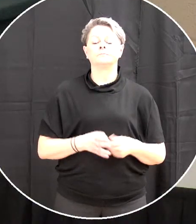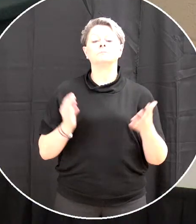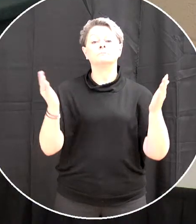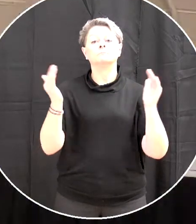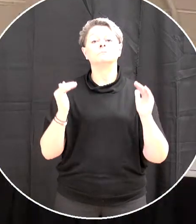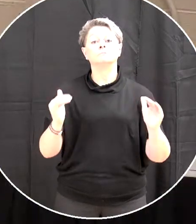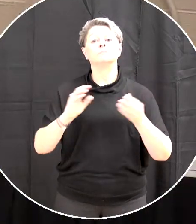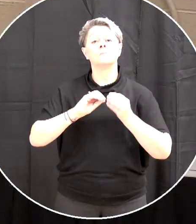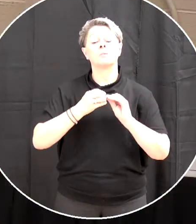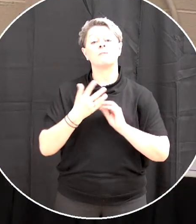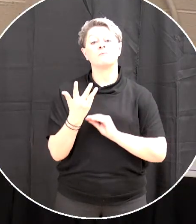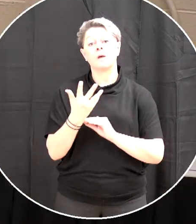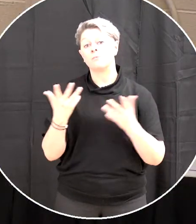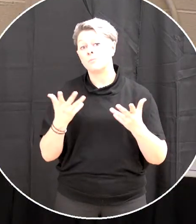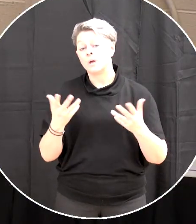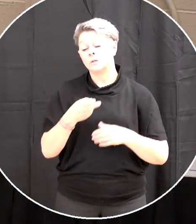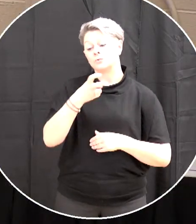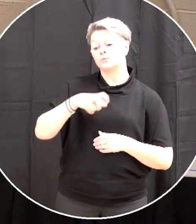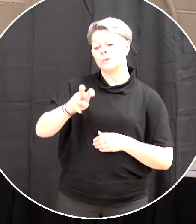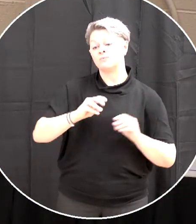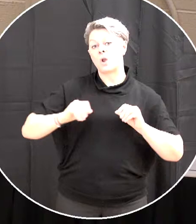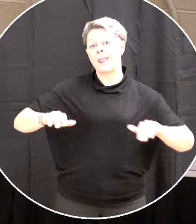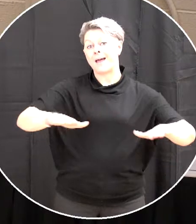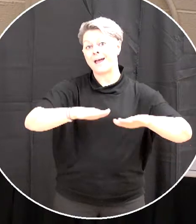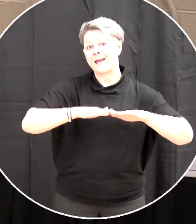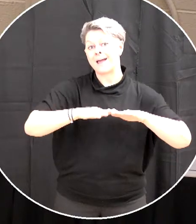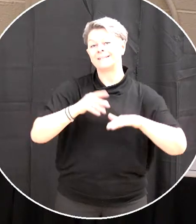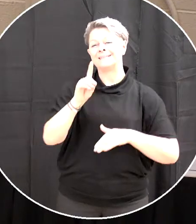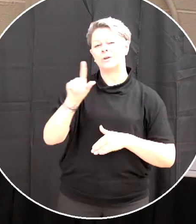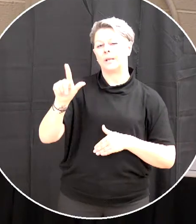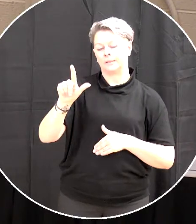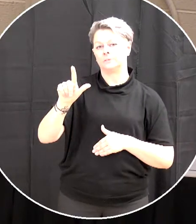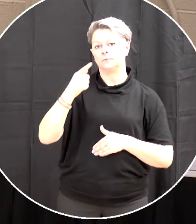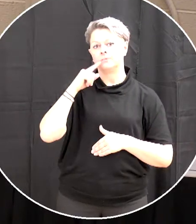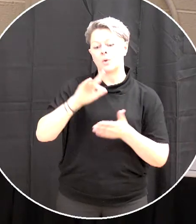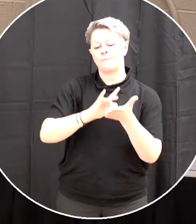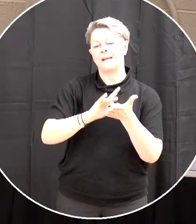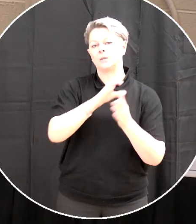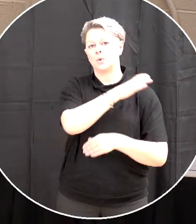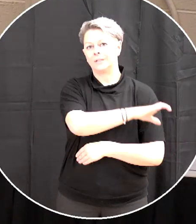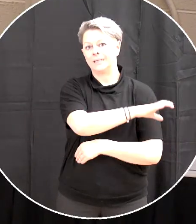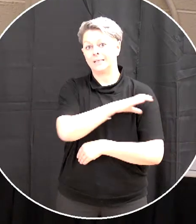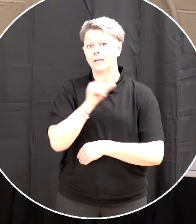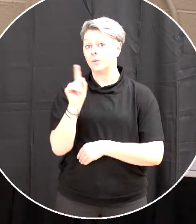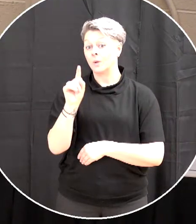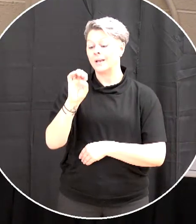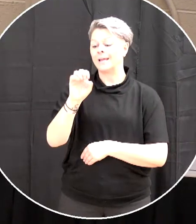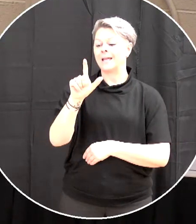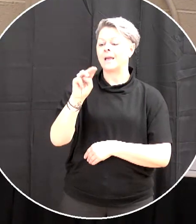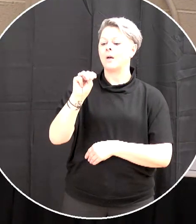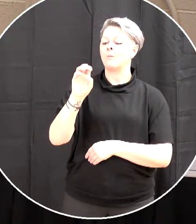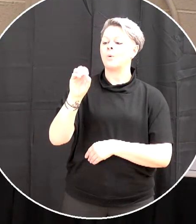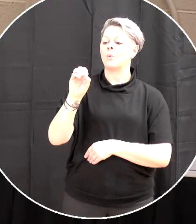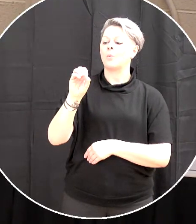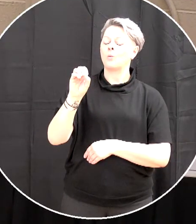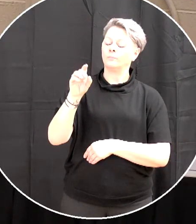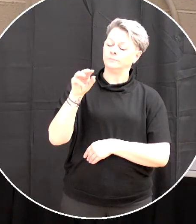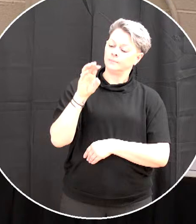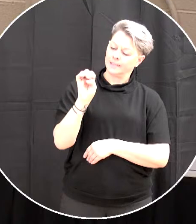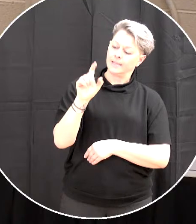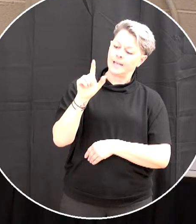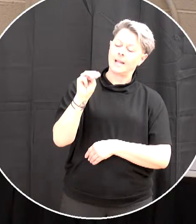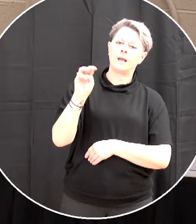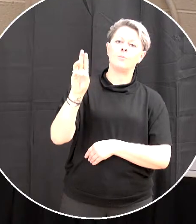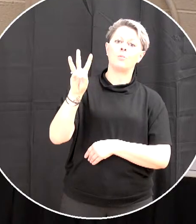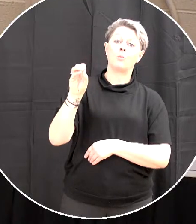Motion number 5 is the transfer of land to the town of Deer Lake for a medical clinic at Elmwood Complex. The board approved